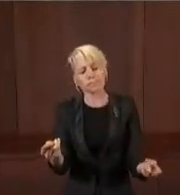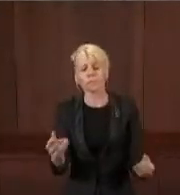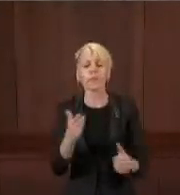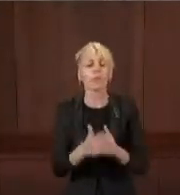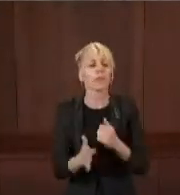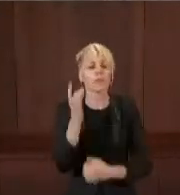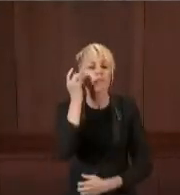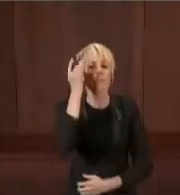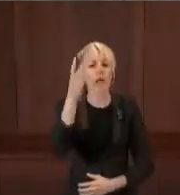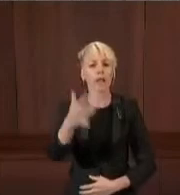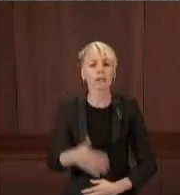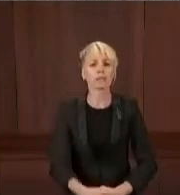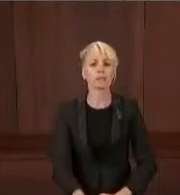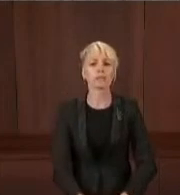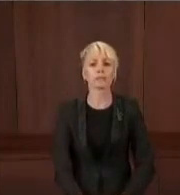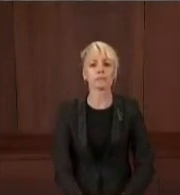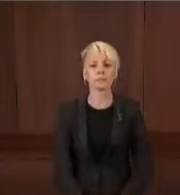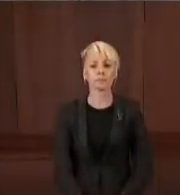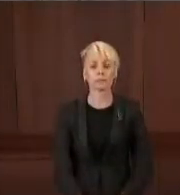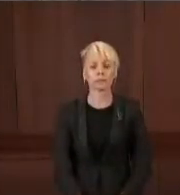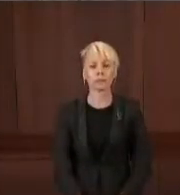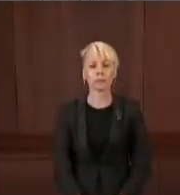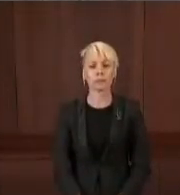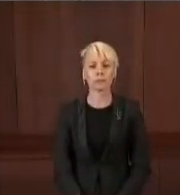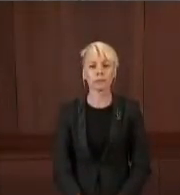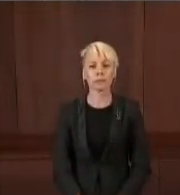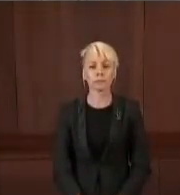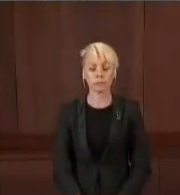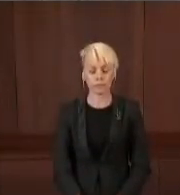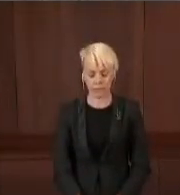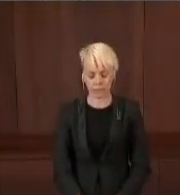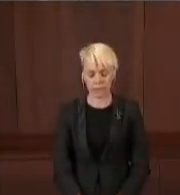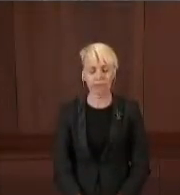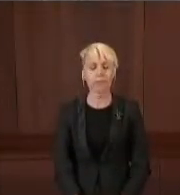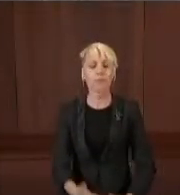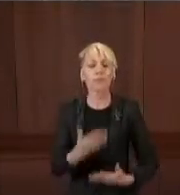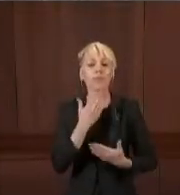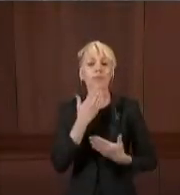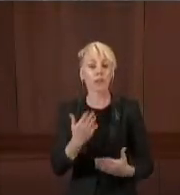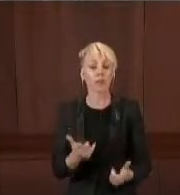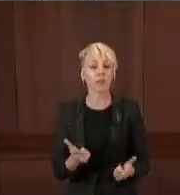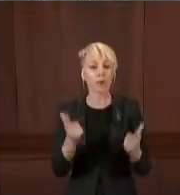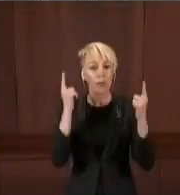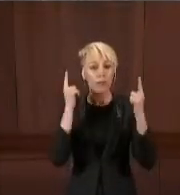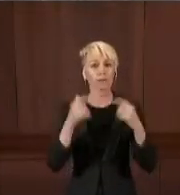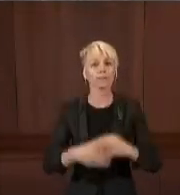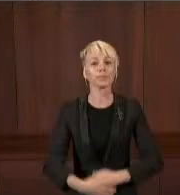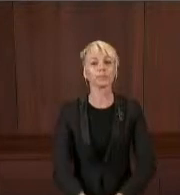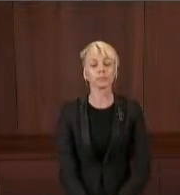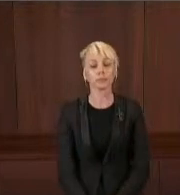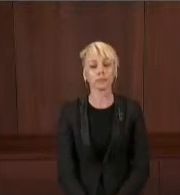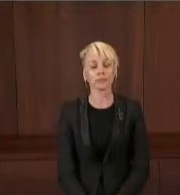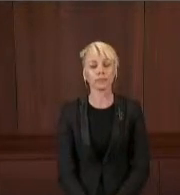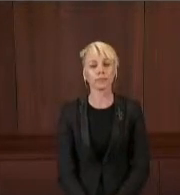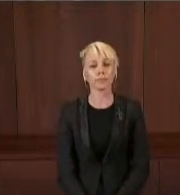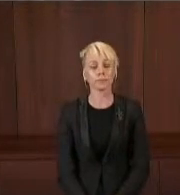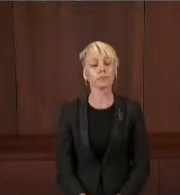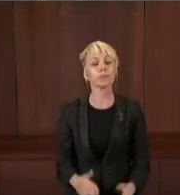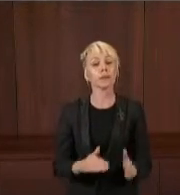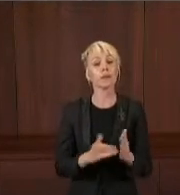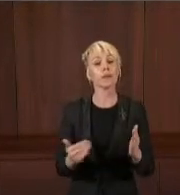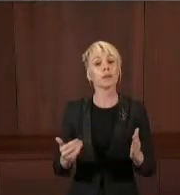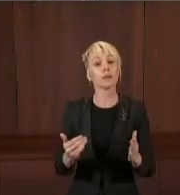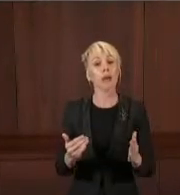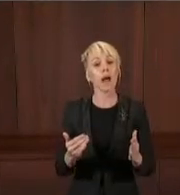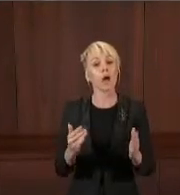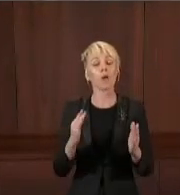forget. Thank you, Premier. We now go to the Hall of Memory, where